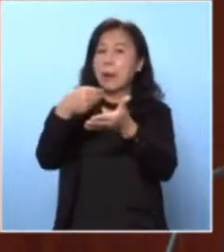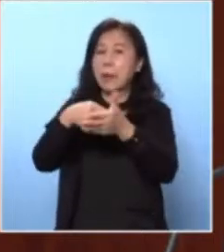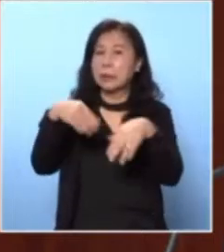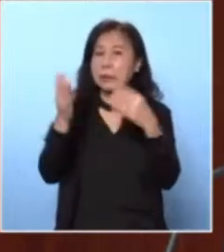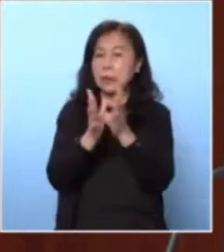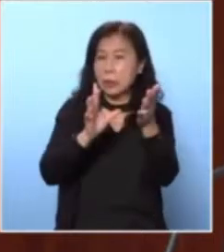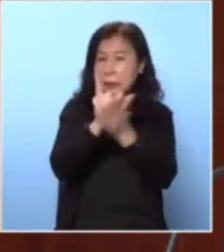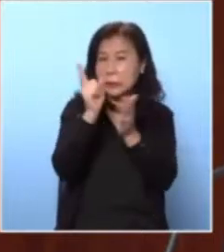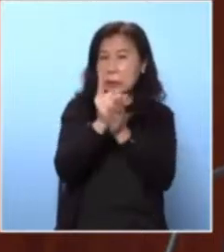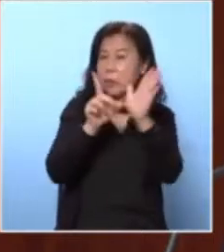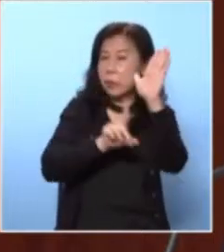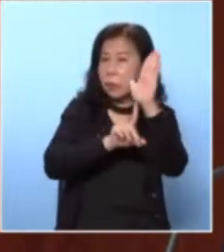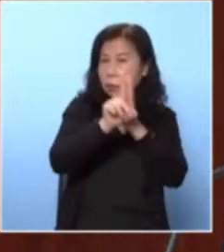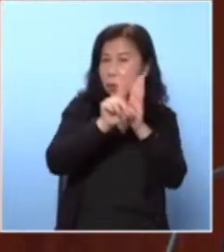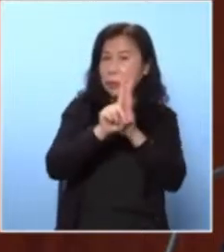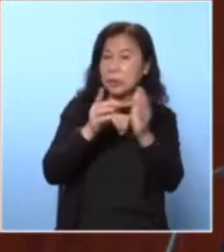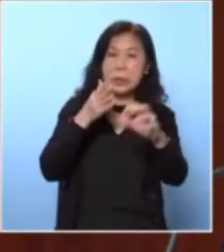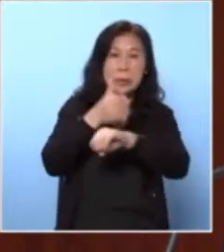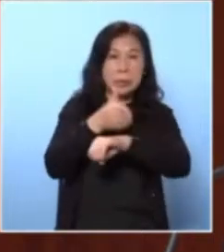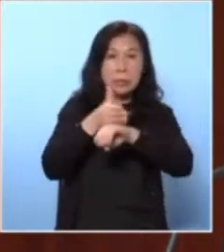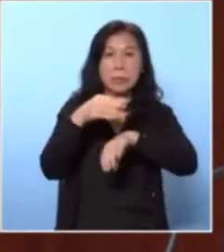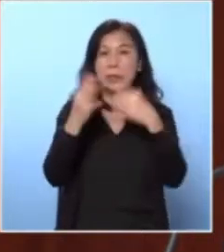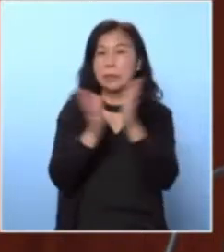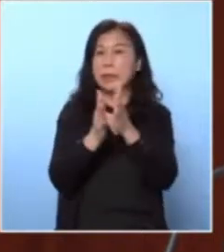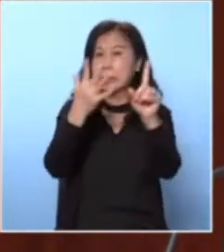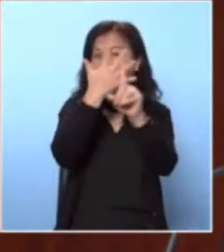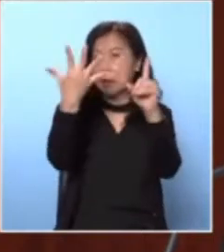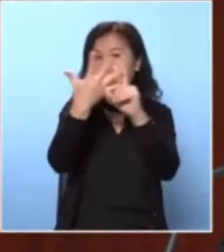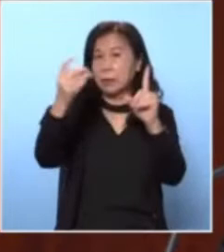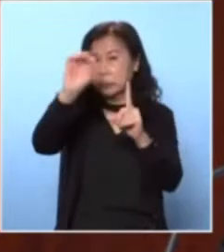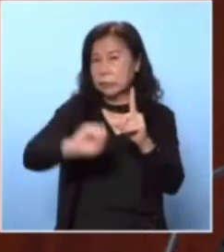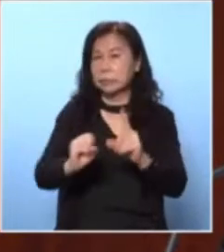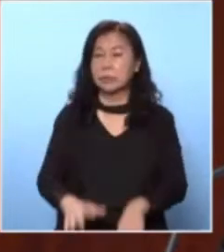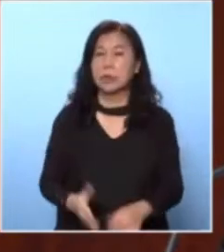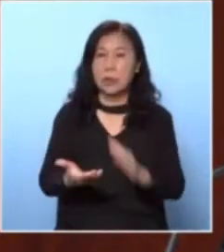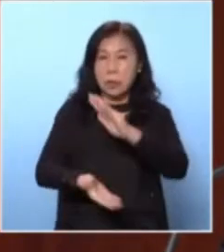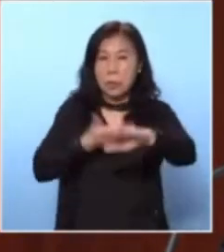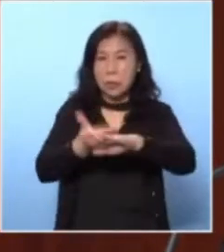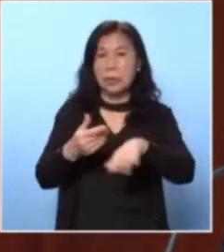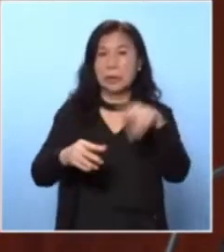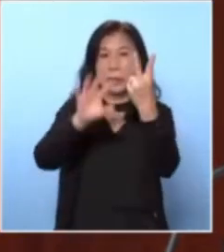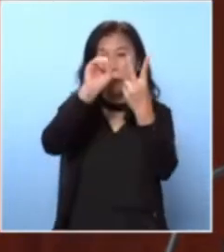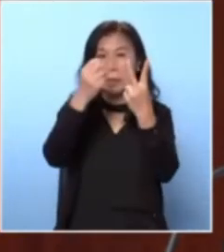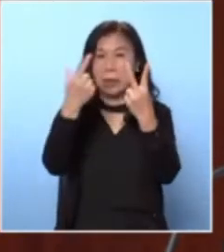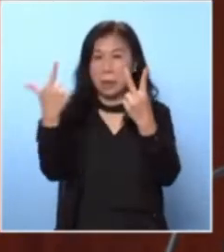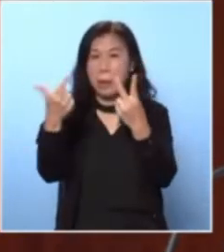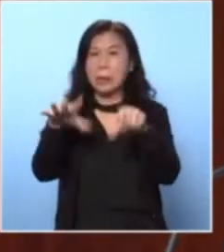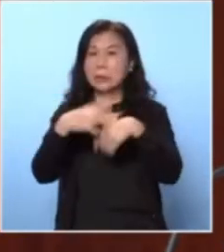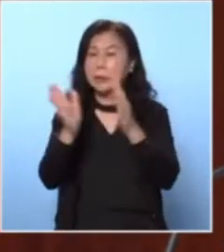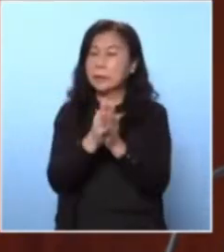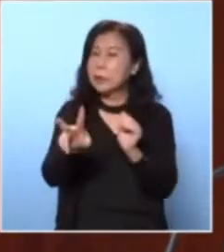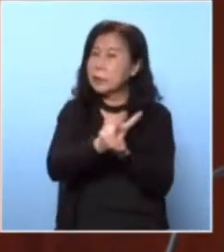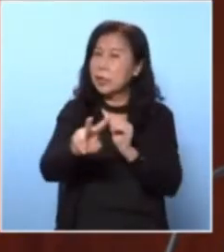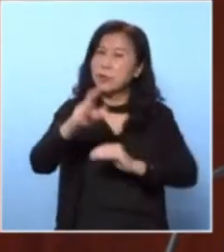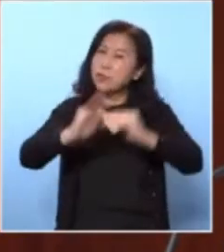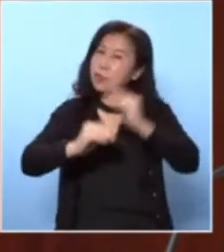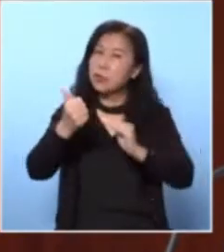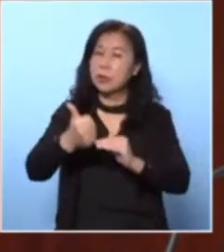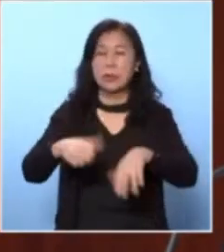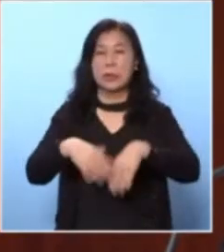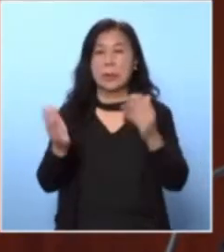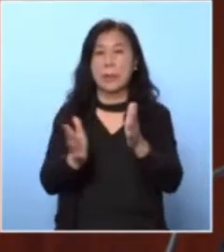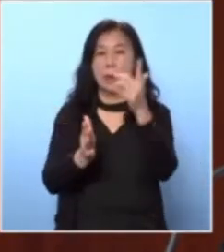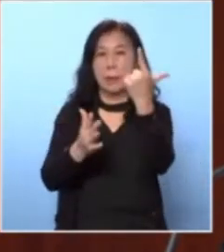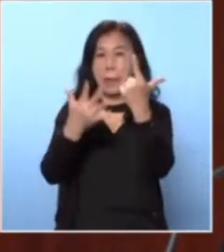year-on-year in July and August, resuming to 85% of the level over the same period in 2018.